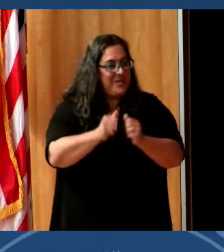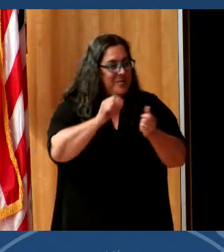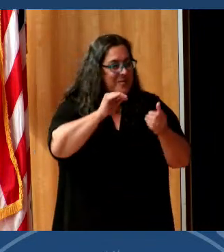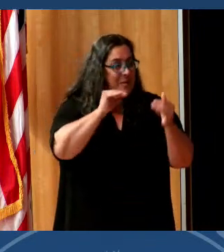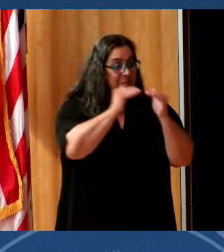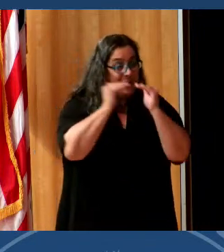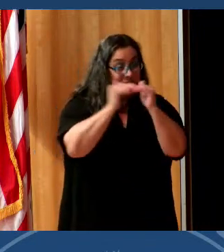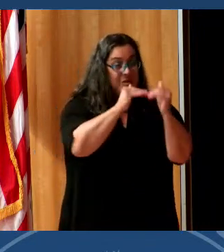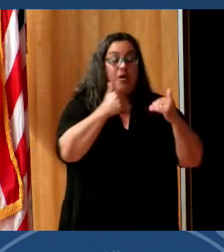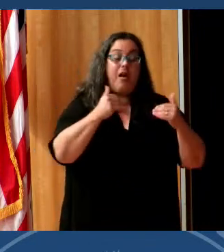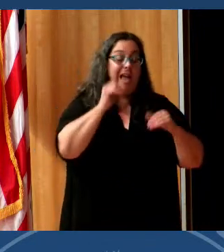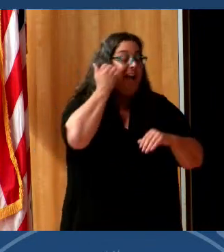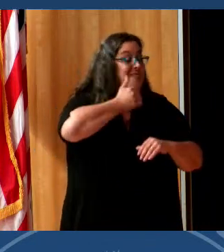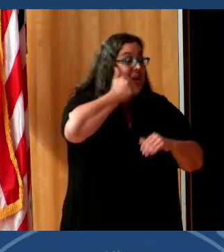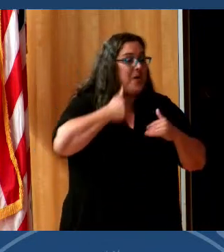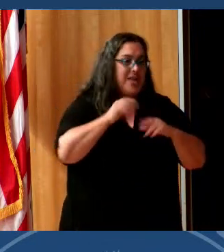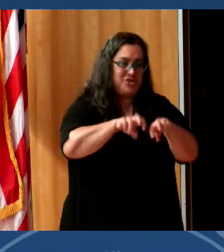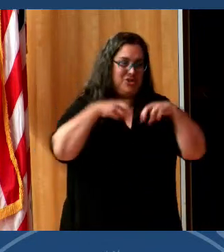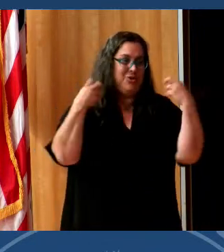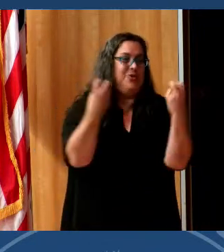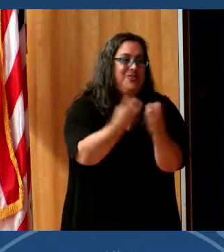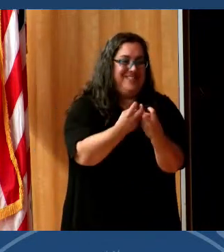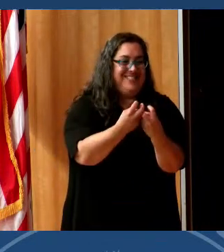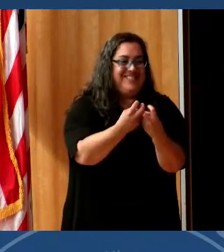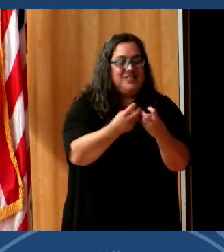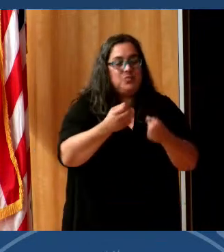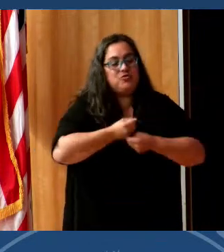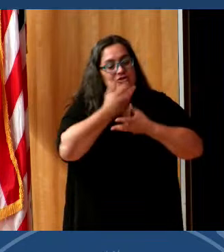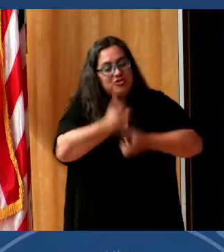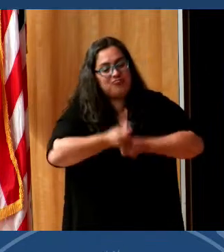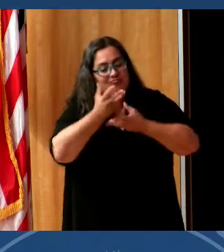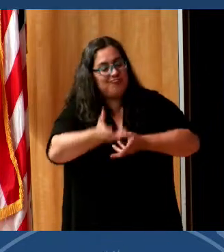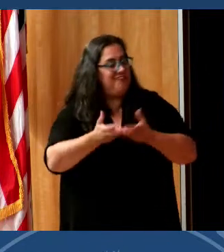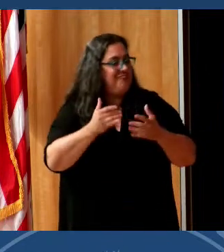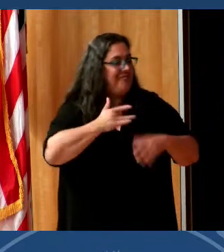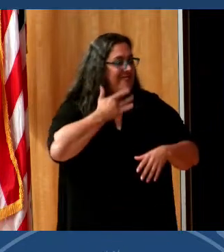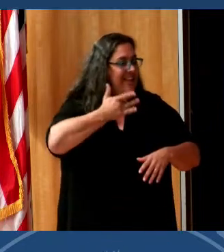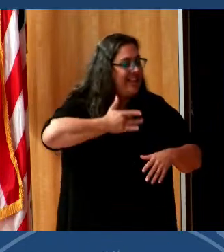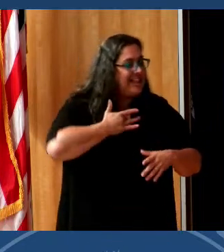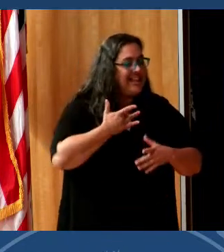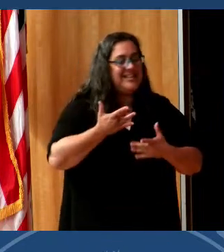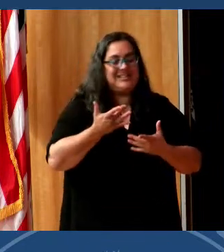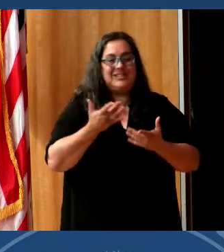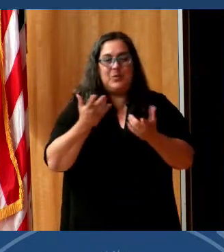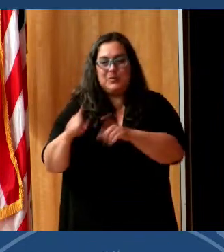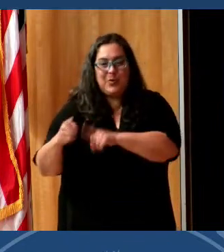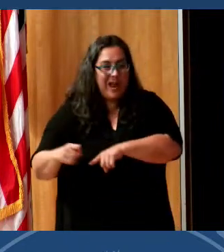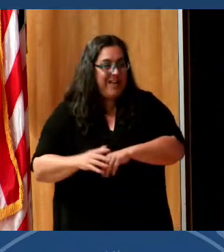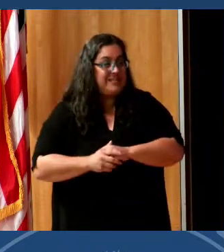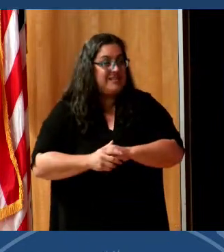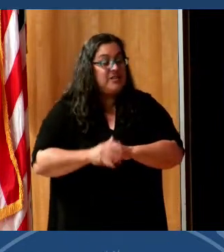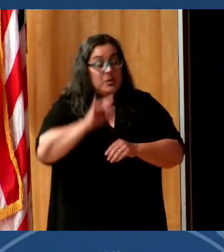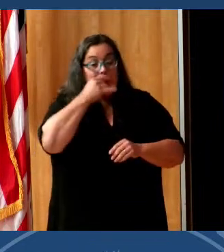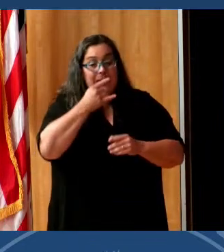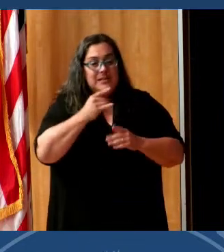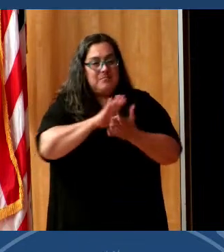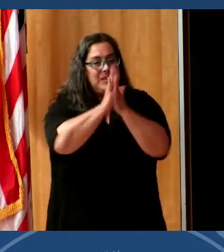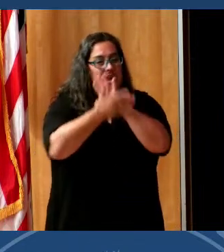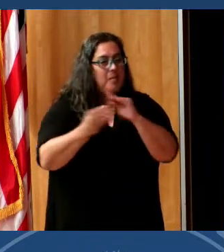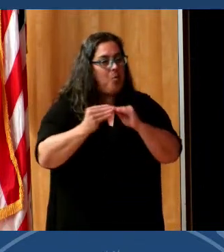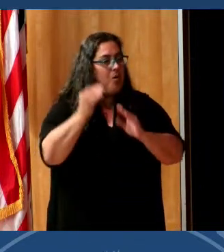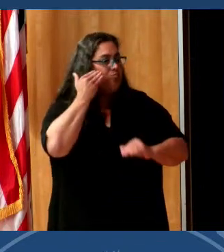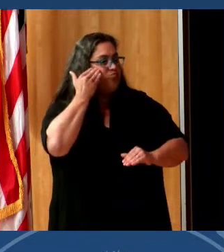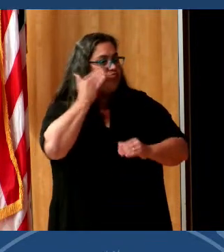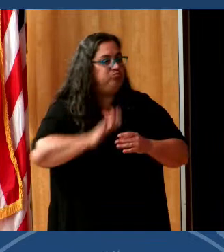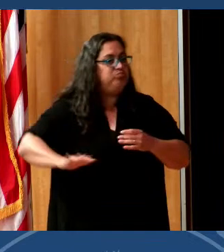every day to share about feelings and open up about some things that were going on. This helped the kids to become more aware of their surroundings and